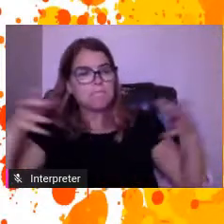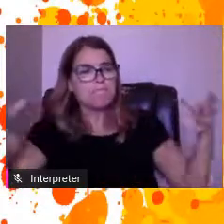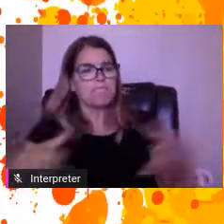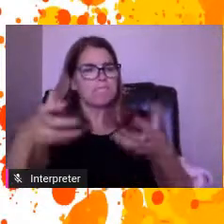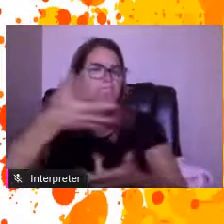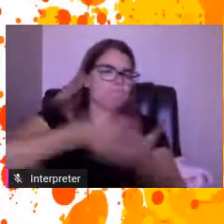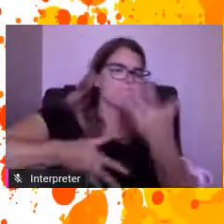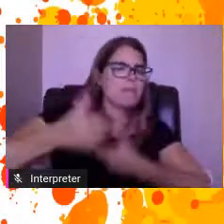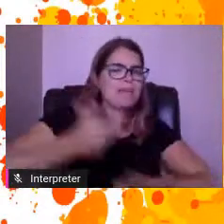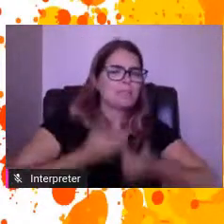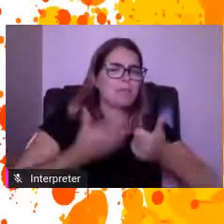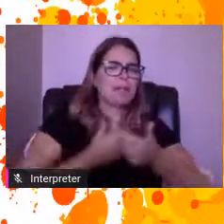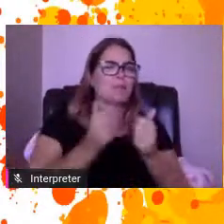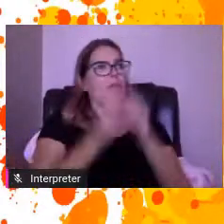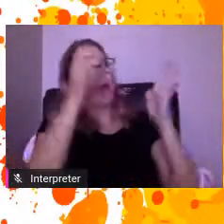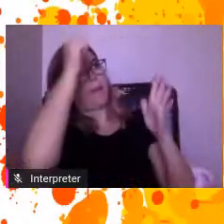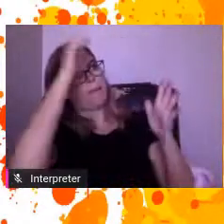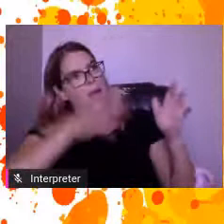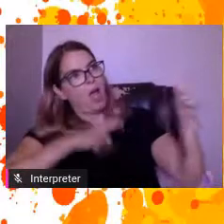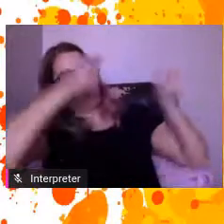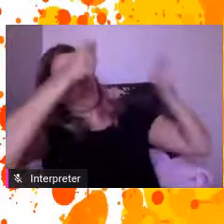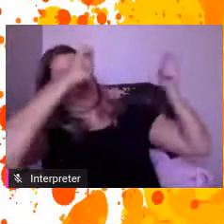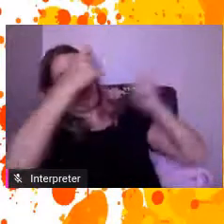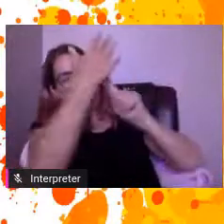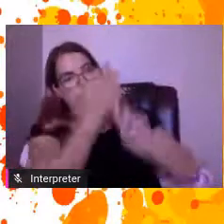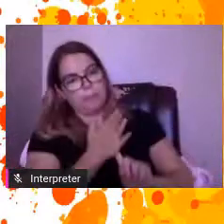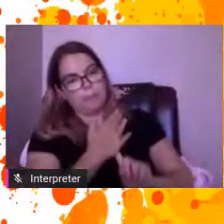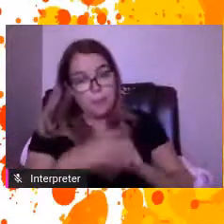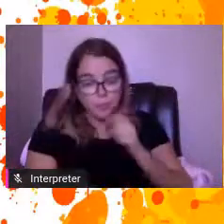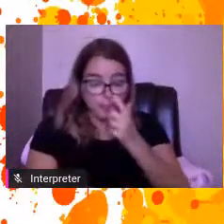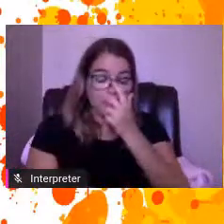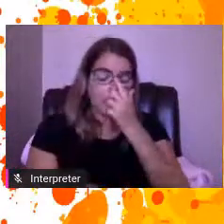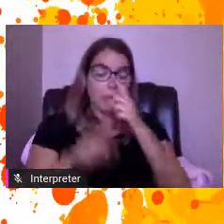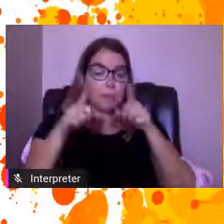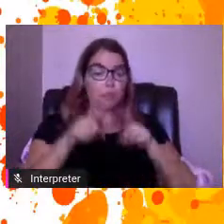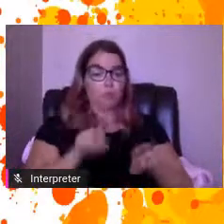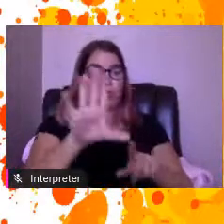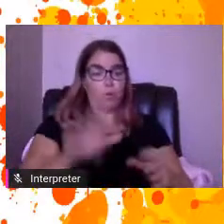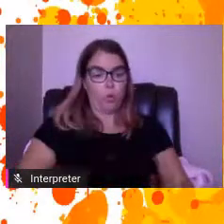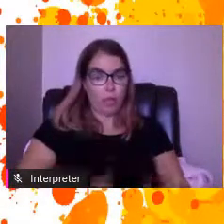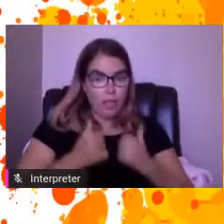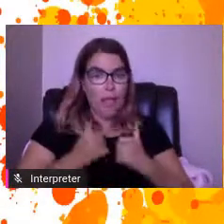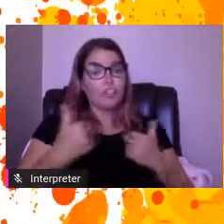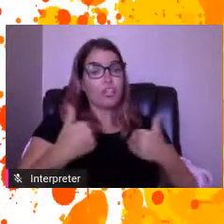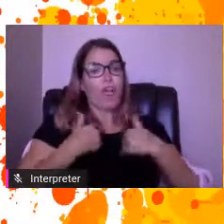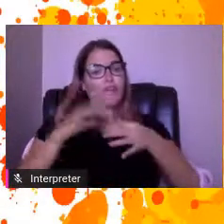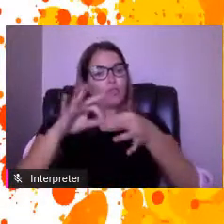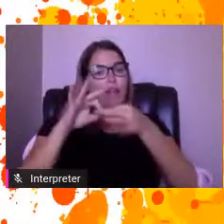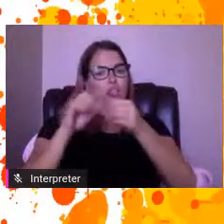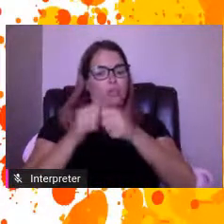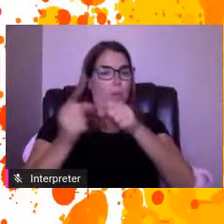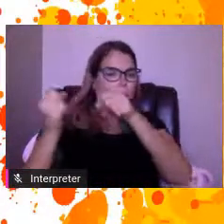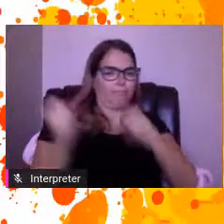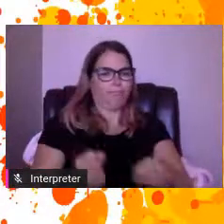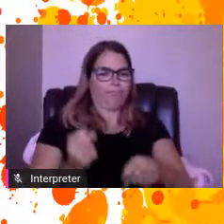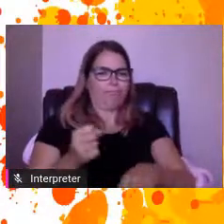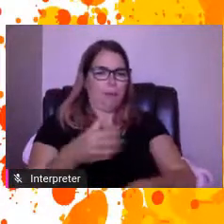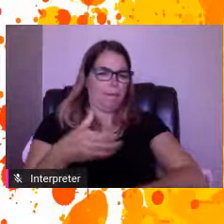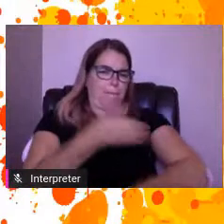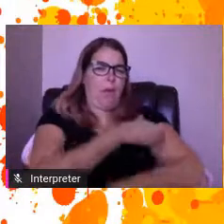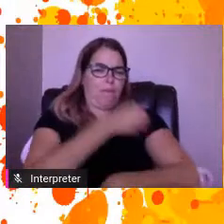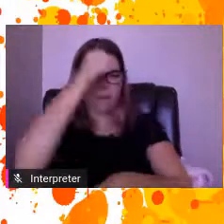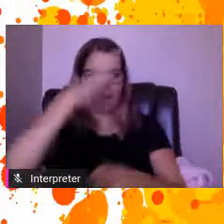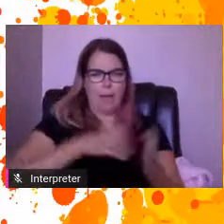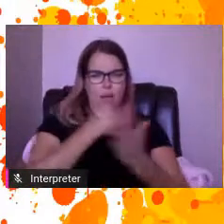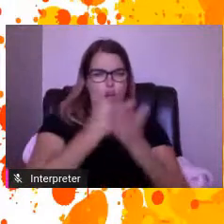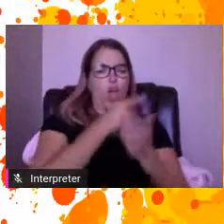social conventions. Within her lifetime, however, it was her relationships with powerful male artists that earned her a position among the avant-garde